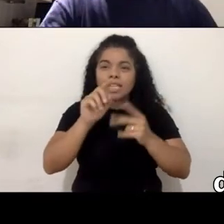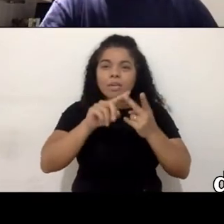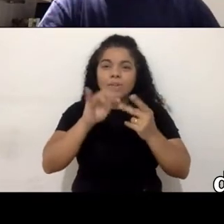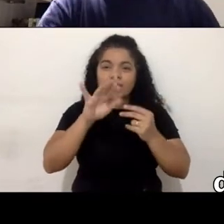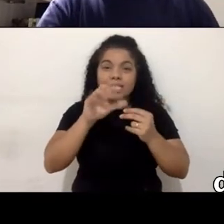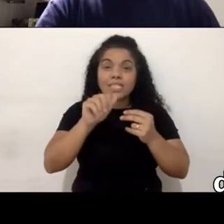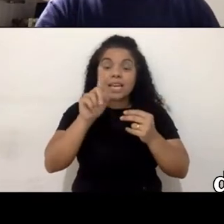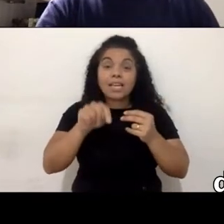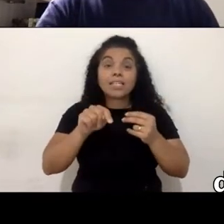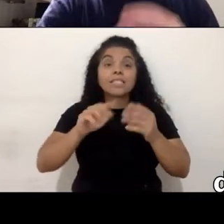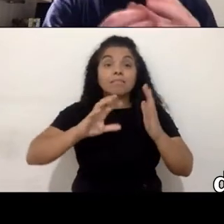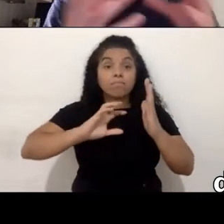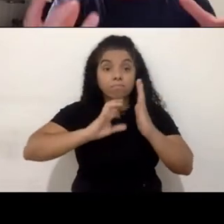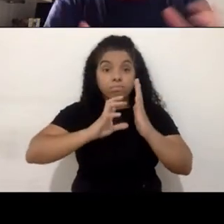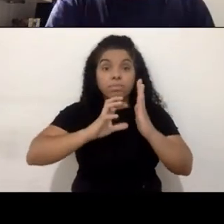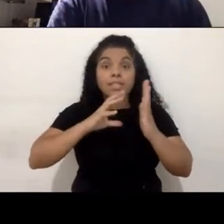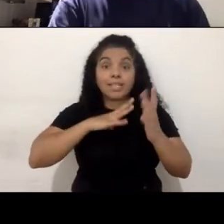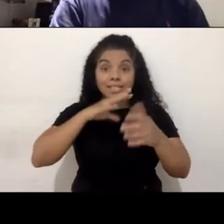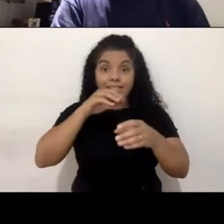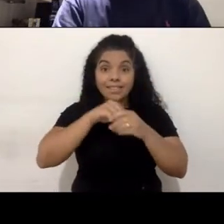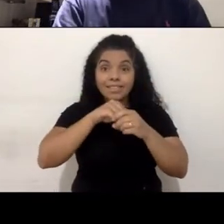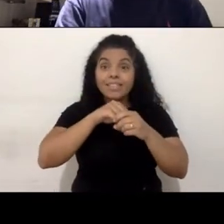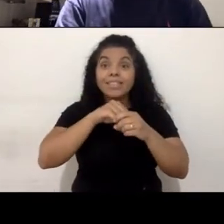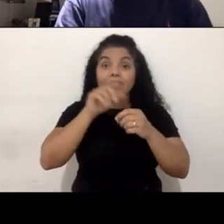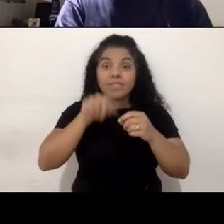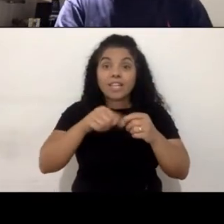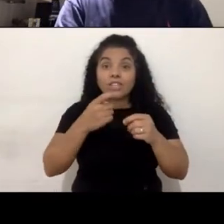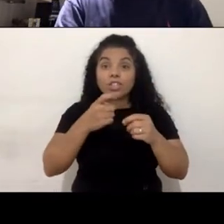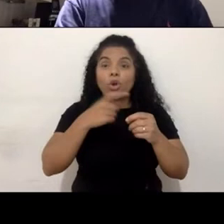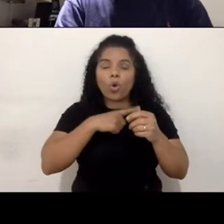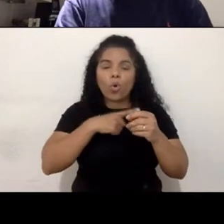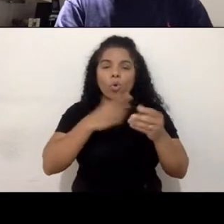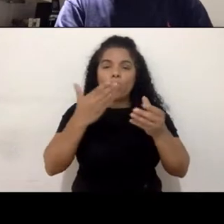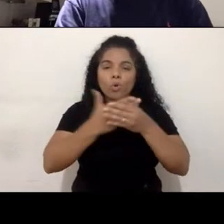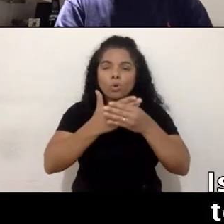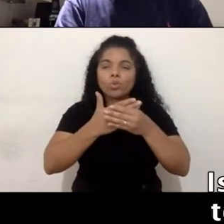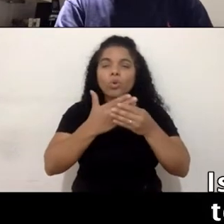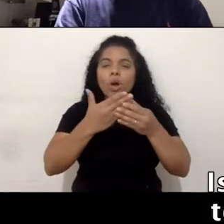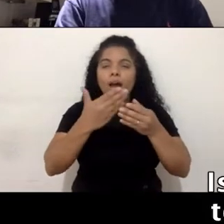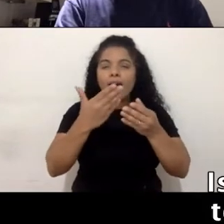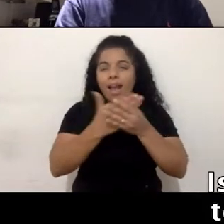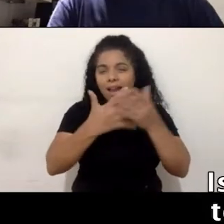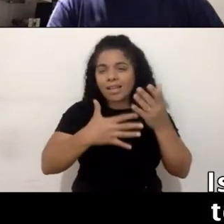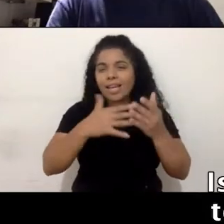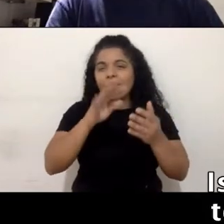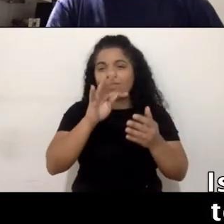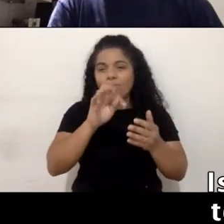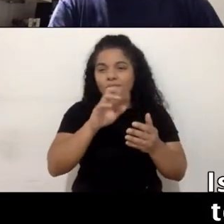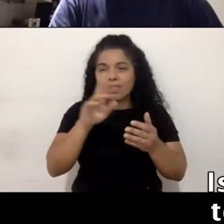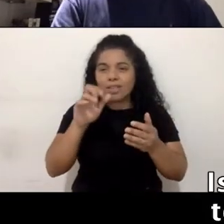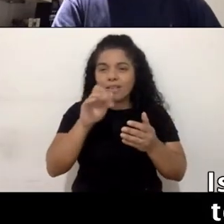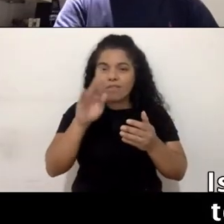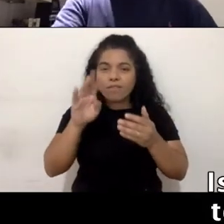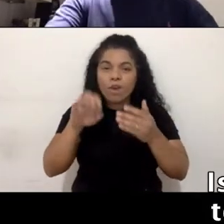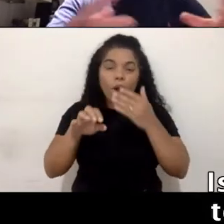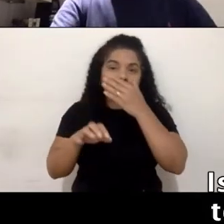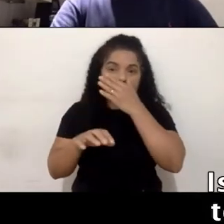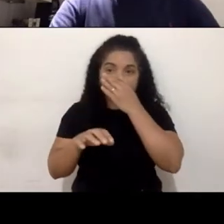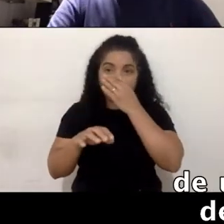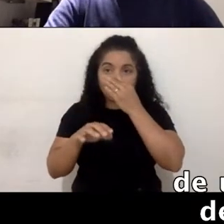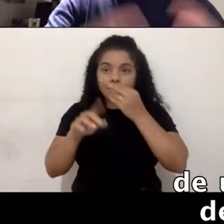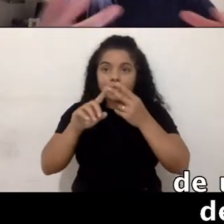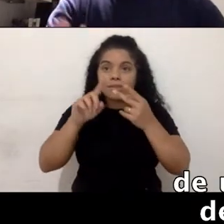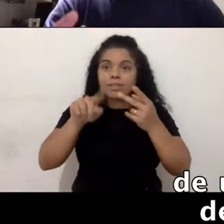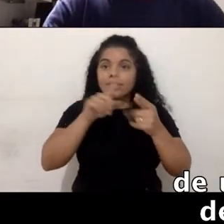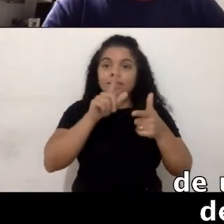single Terraform file that you would apply. So this is a problem, and this makes, obviously, the slower it is to